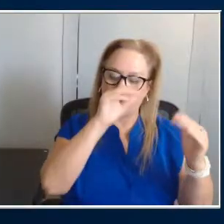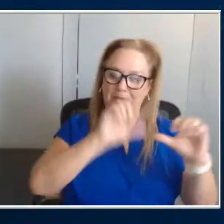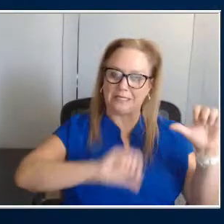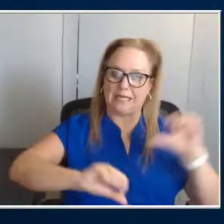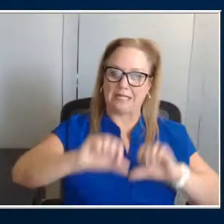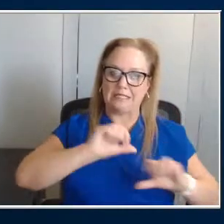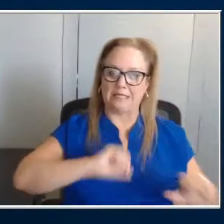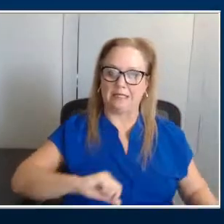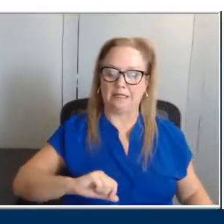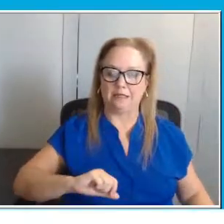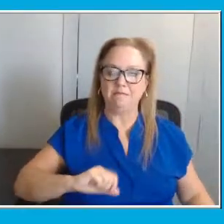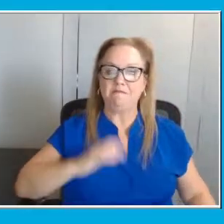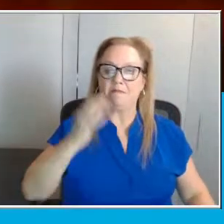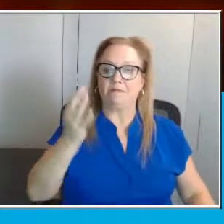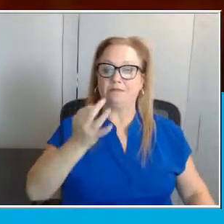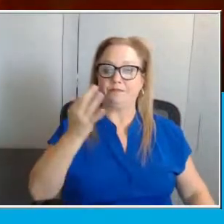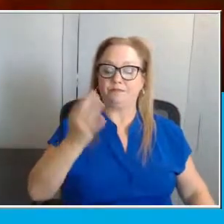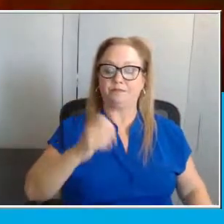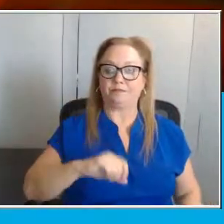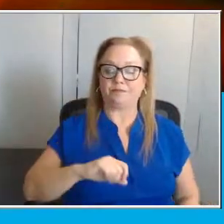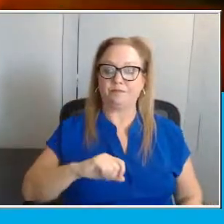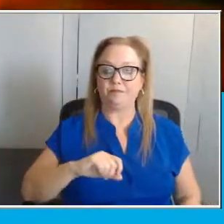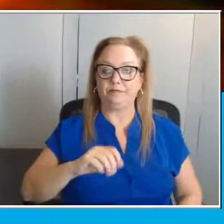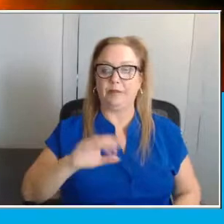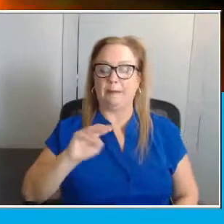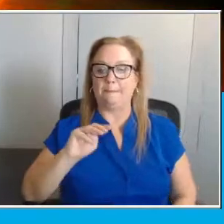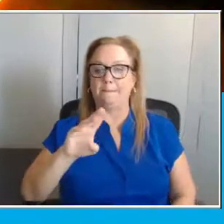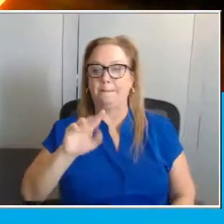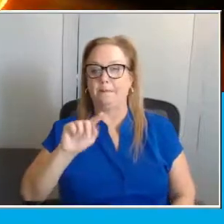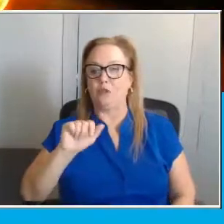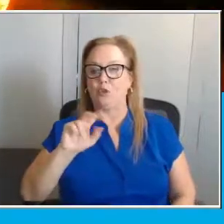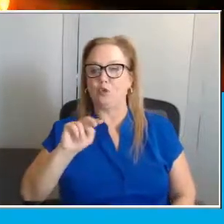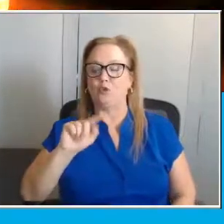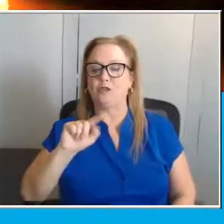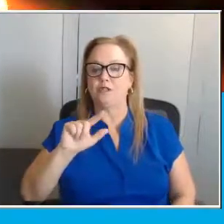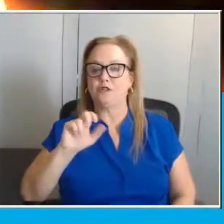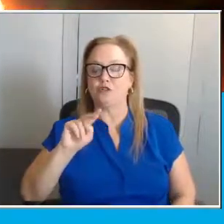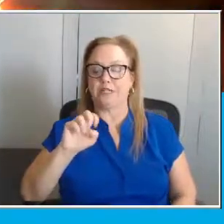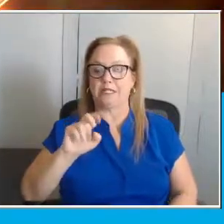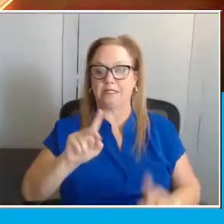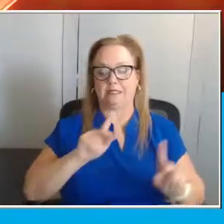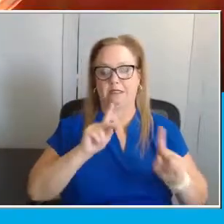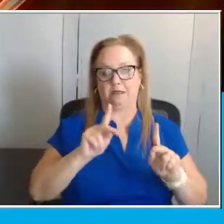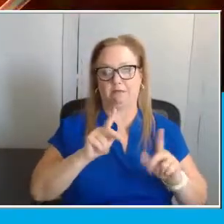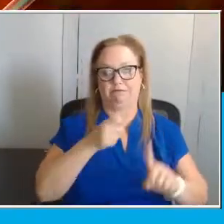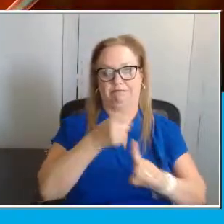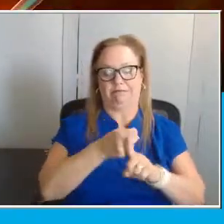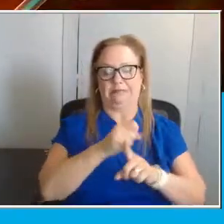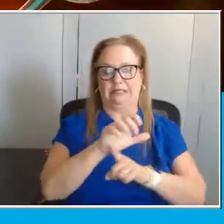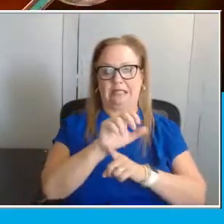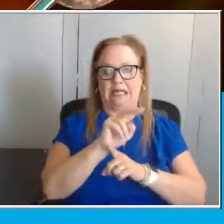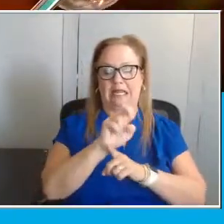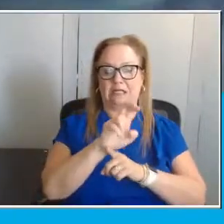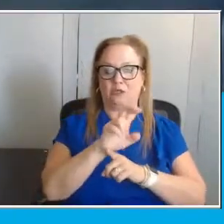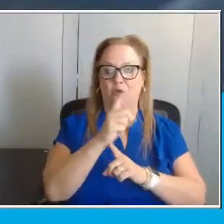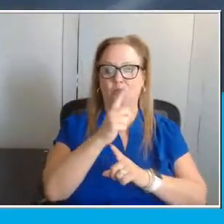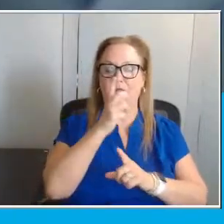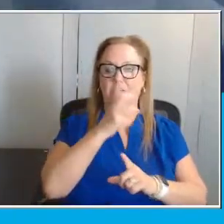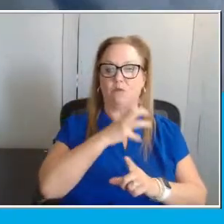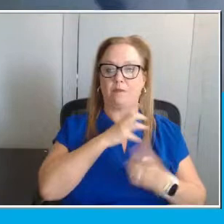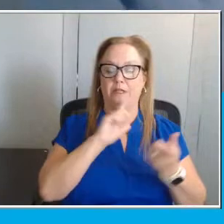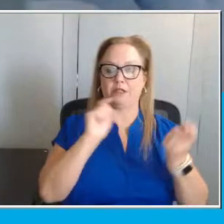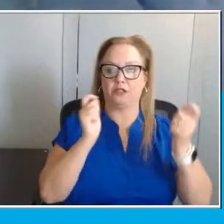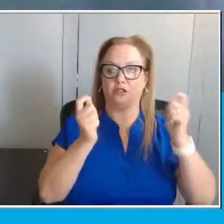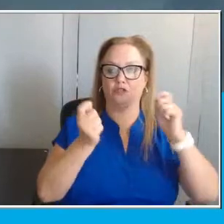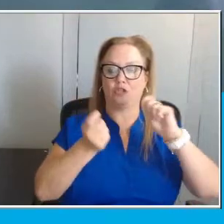Friday on the Morning Medical Update. Mutant genes make some people almost destined to get cancer. One woman decided to change her